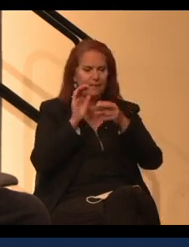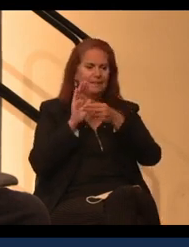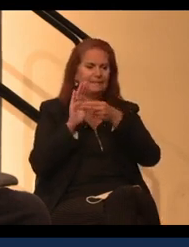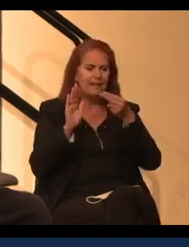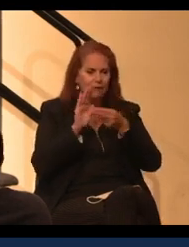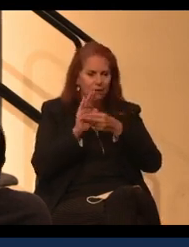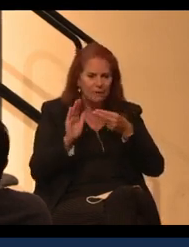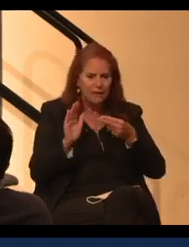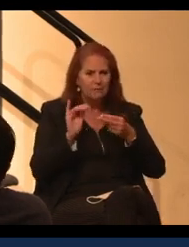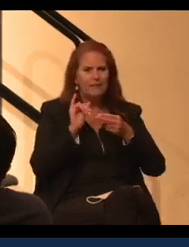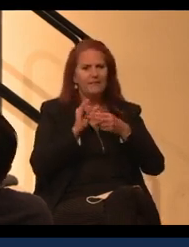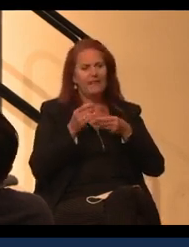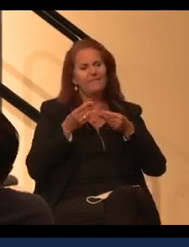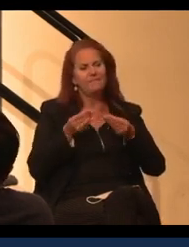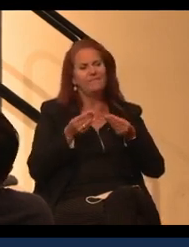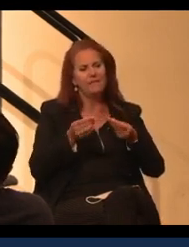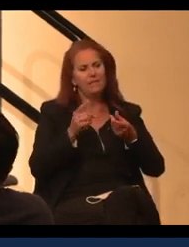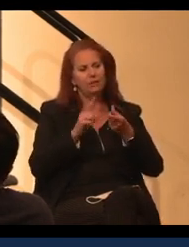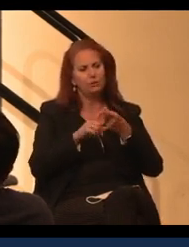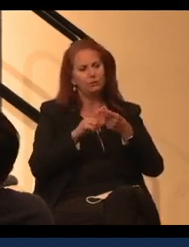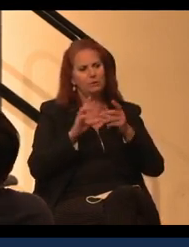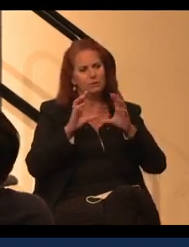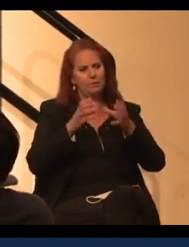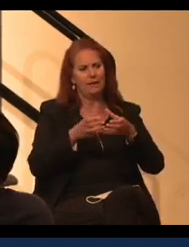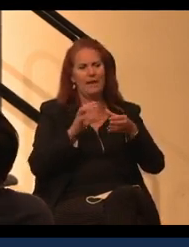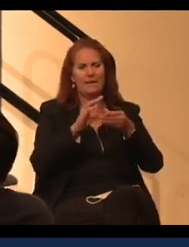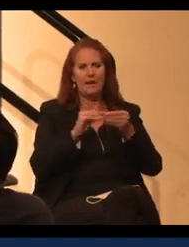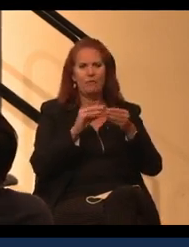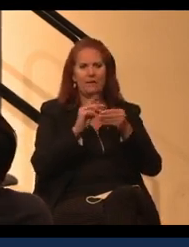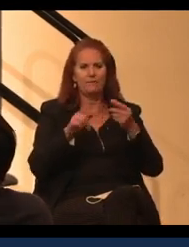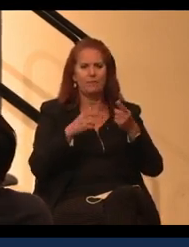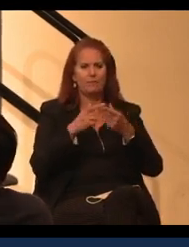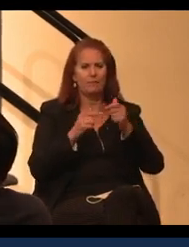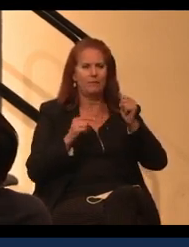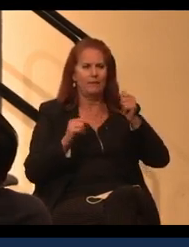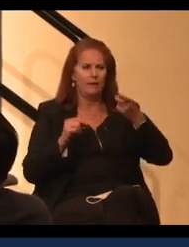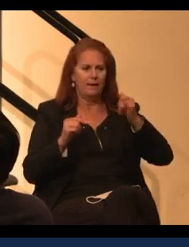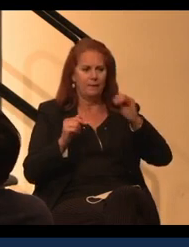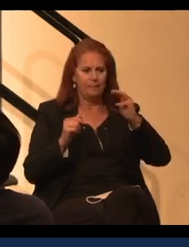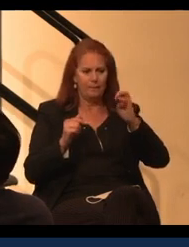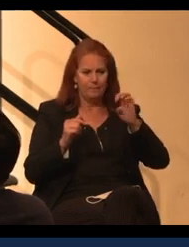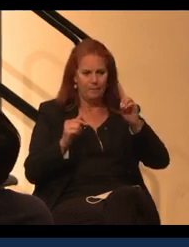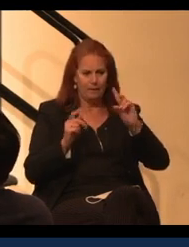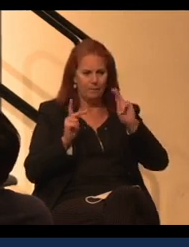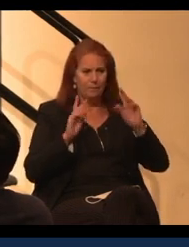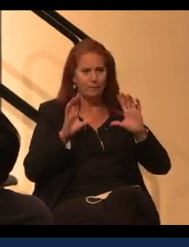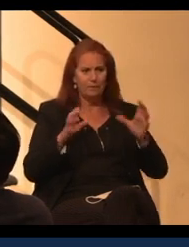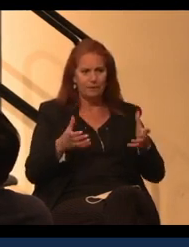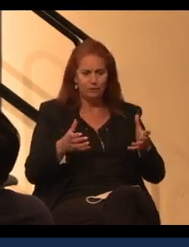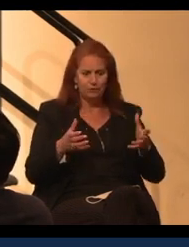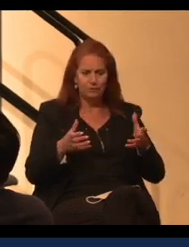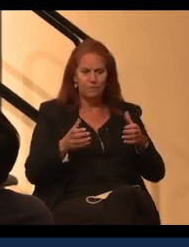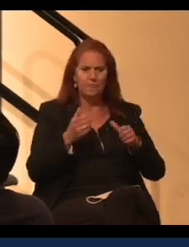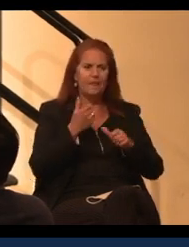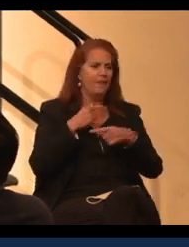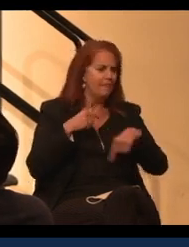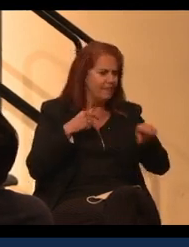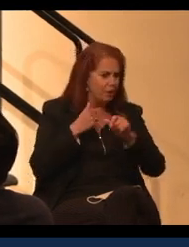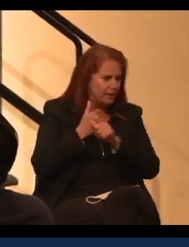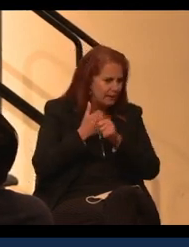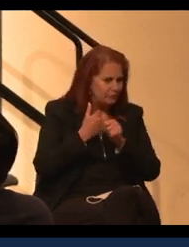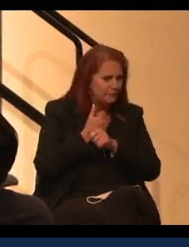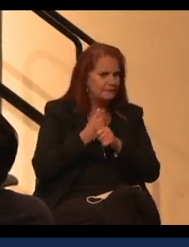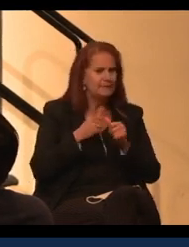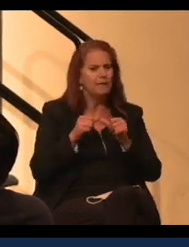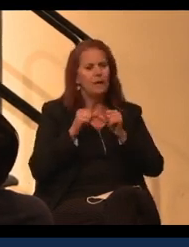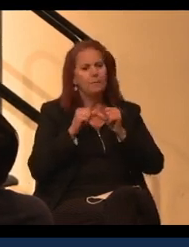stereotypes that feed into a particular narrative about the APIMED population as being dangerous and